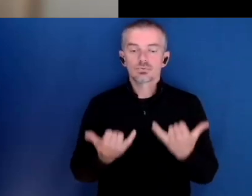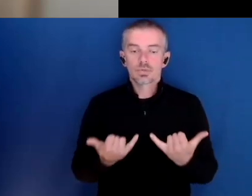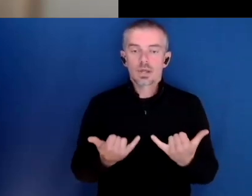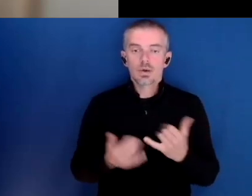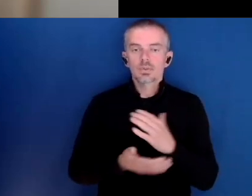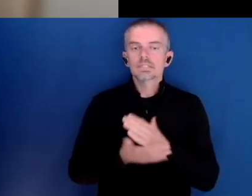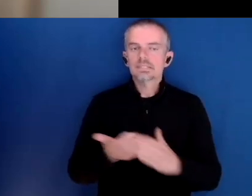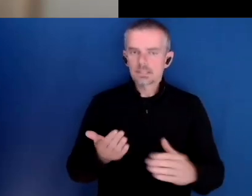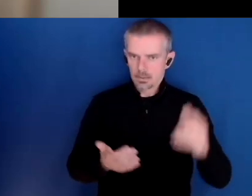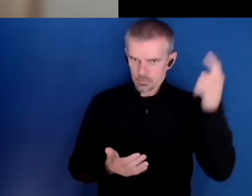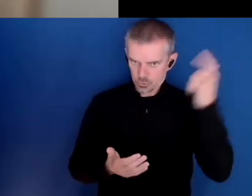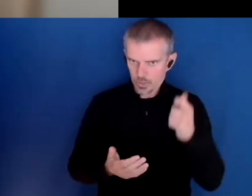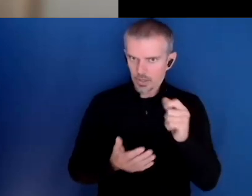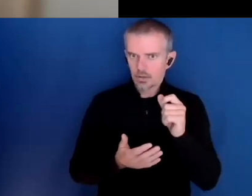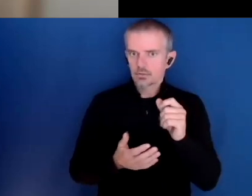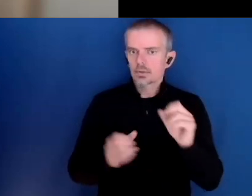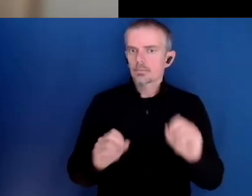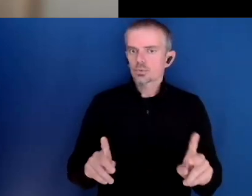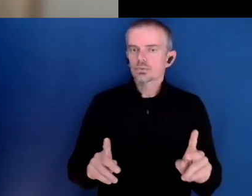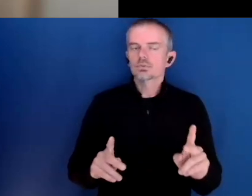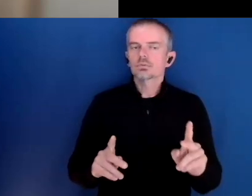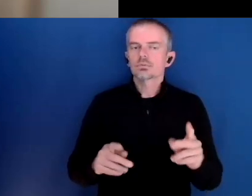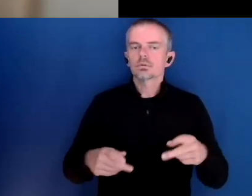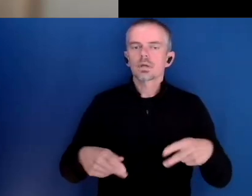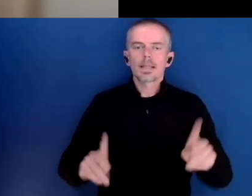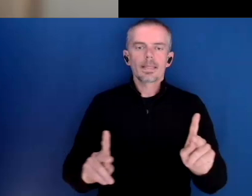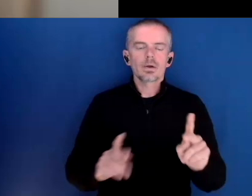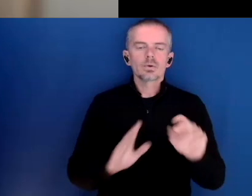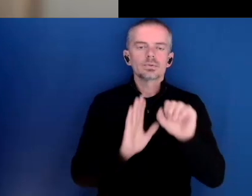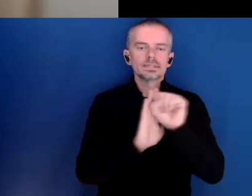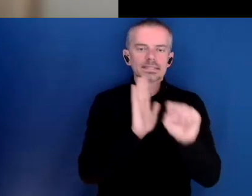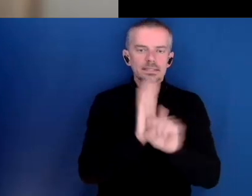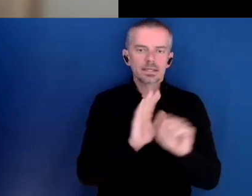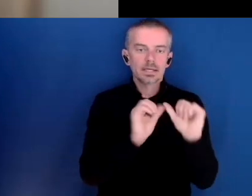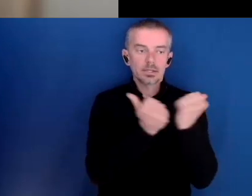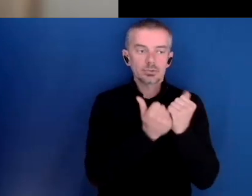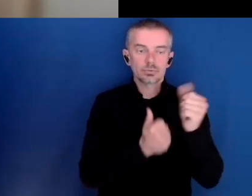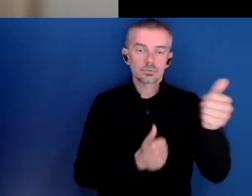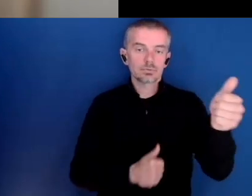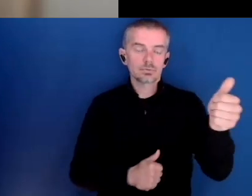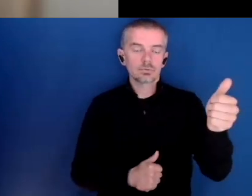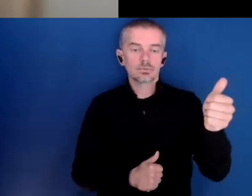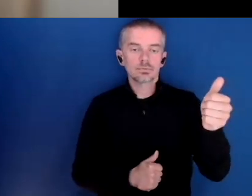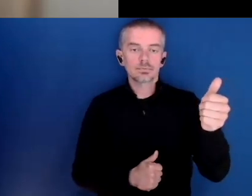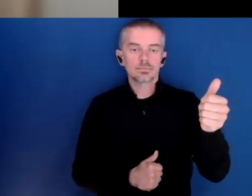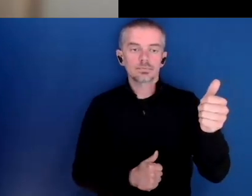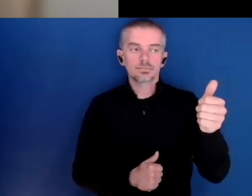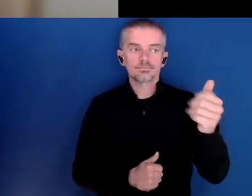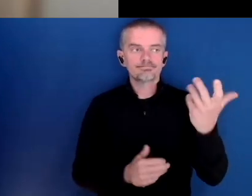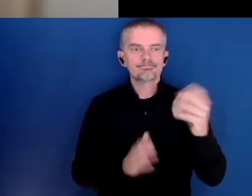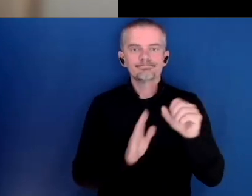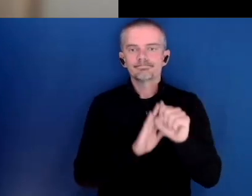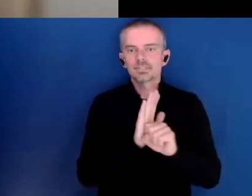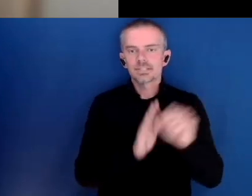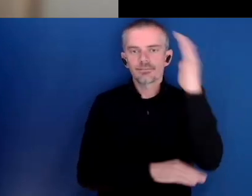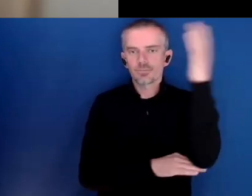grant opportunities that allow state agencies, state foresters,